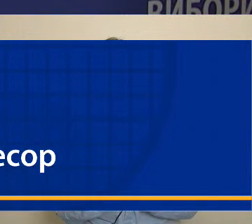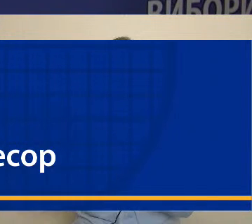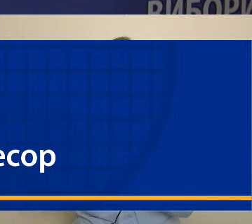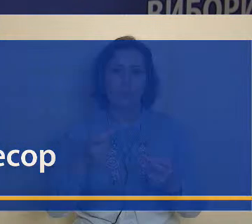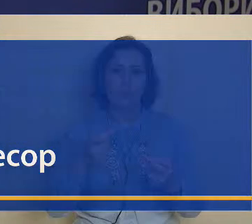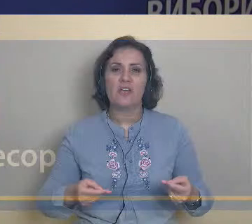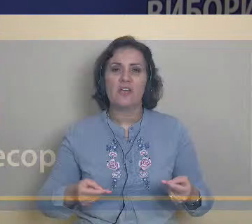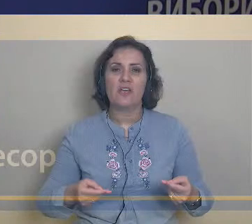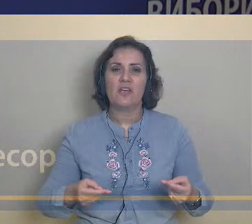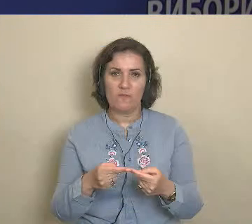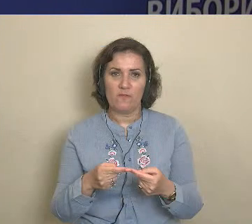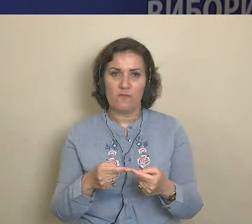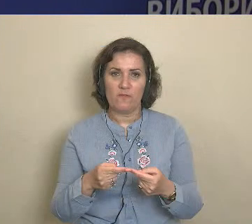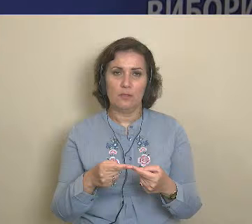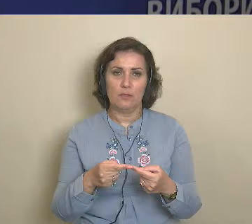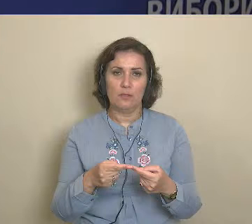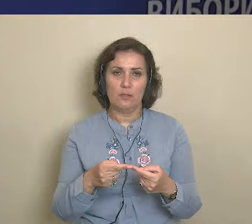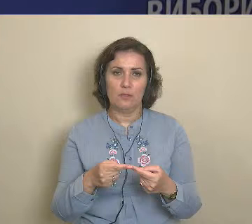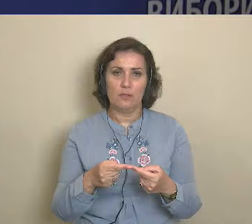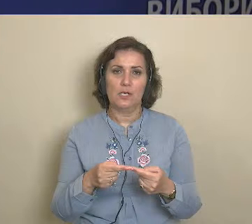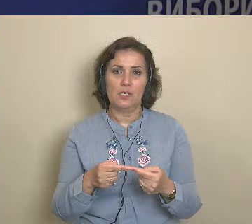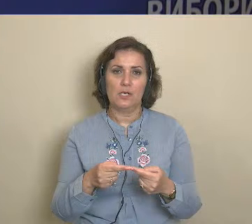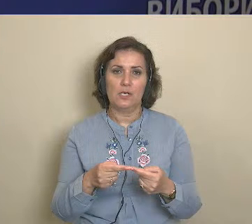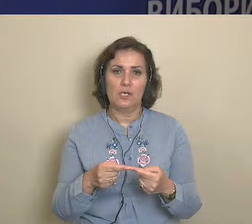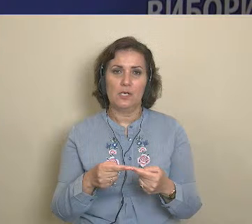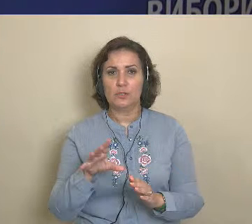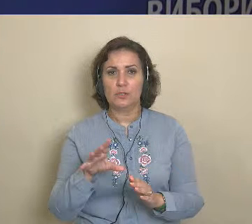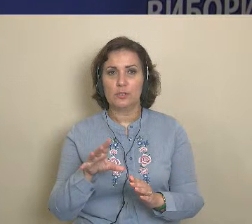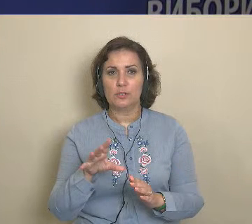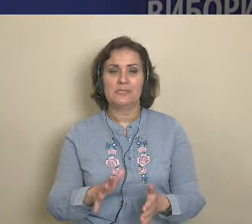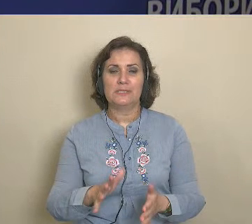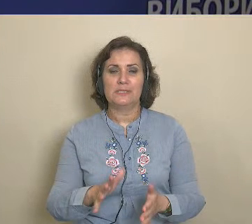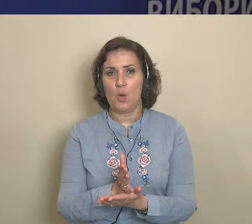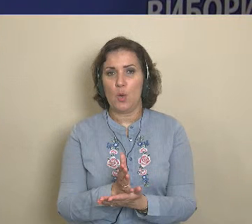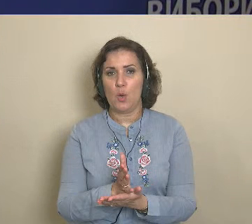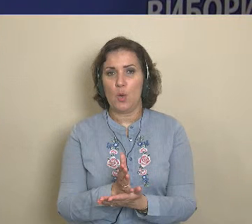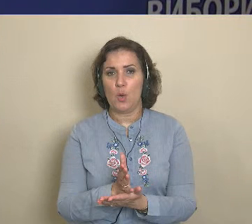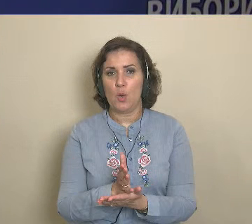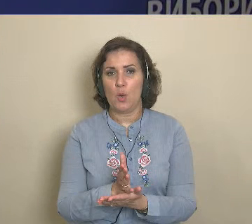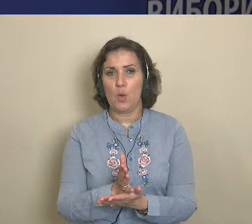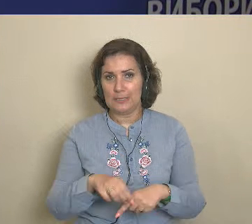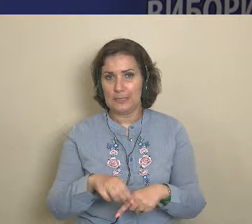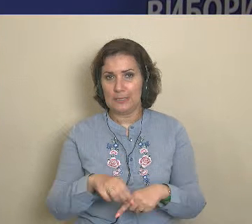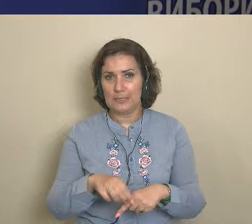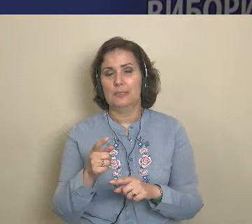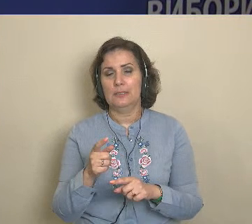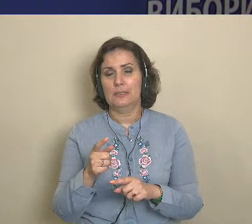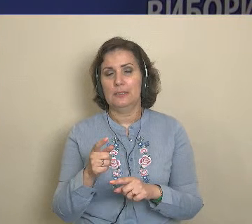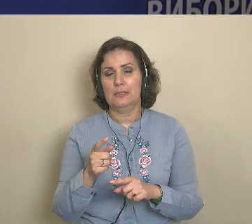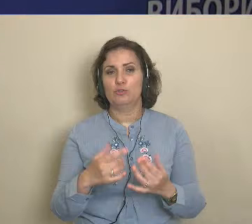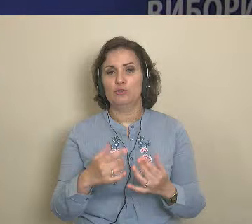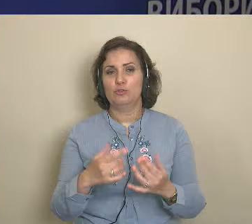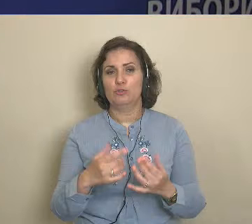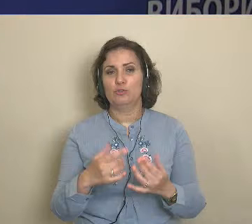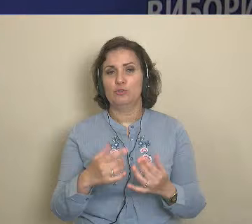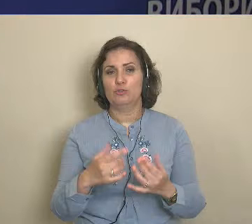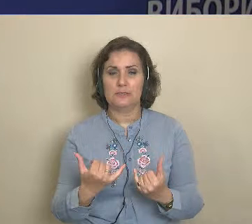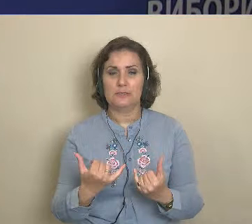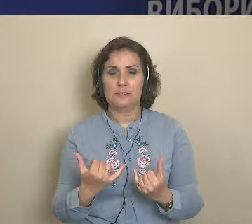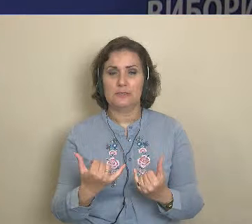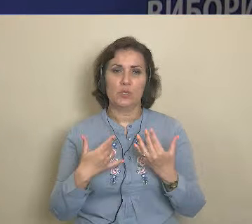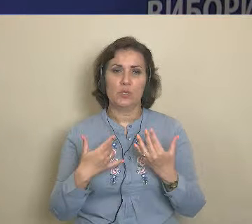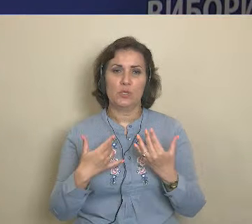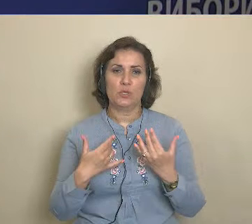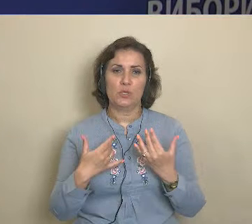referred to the commission to organize the voting, and the PC should notify the